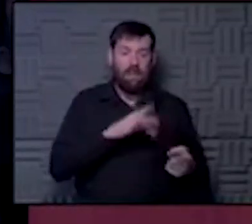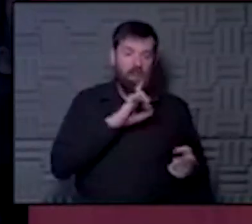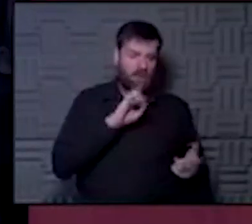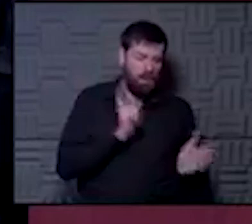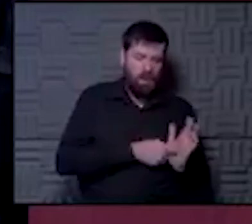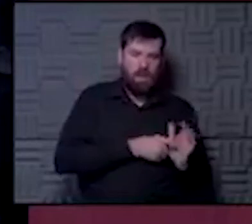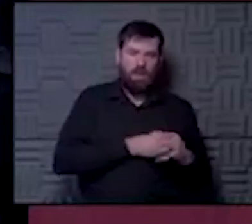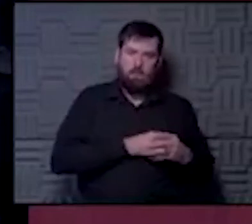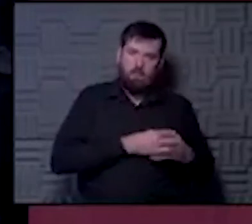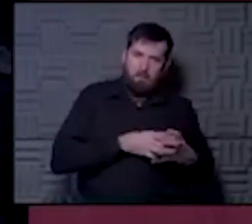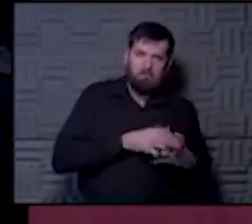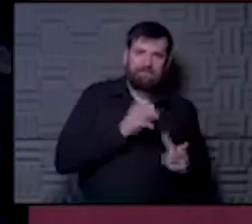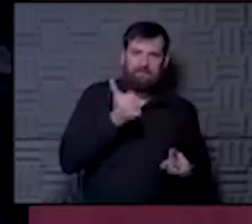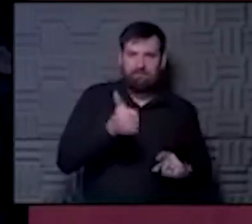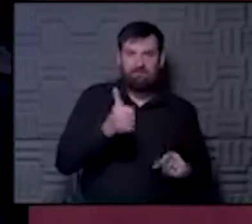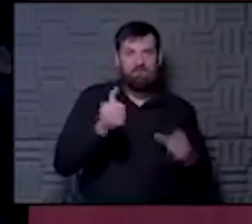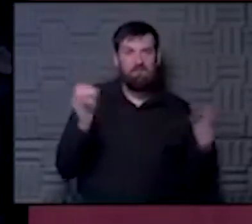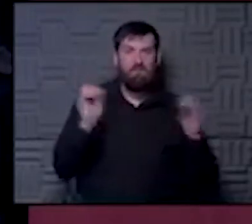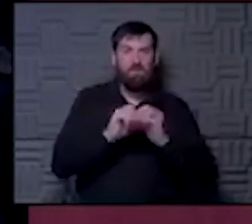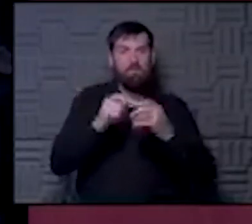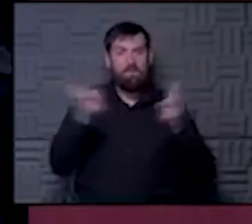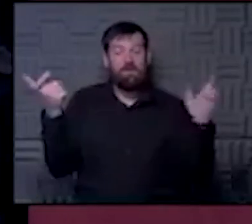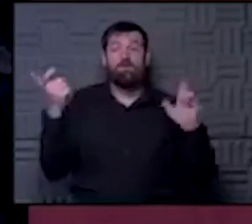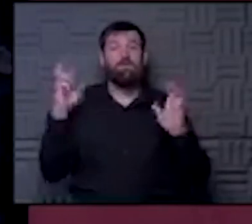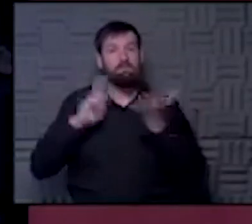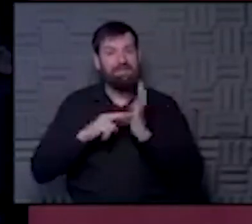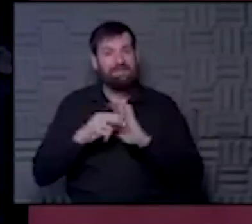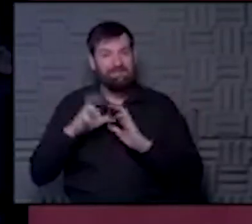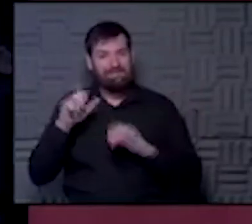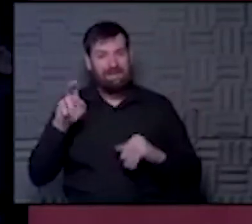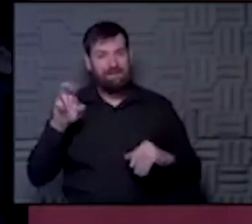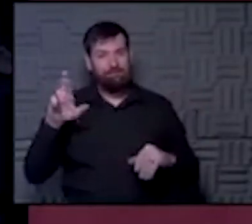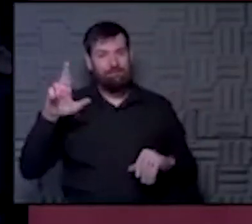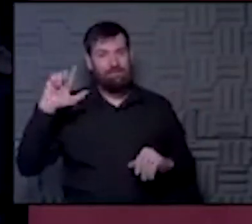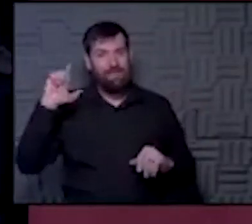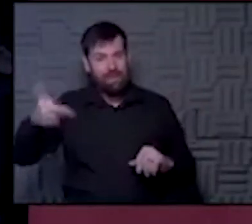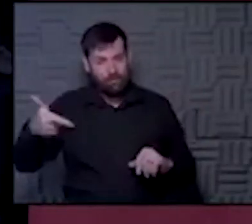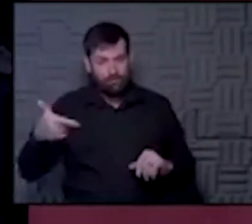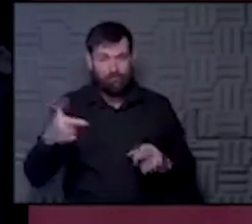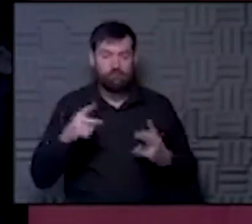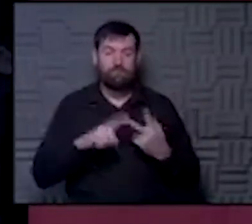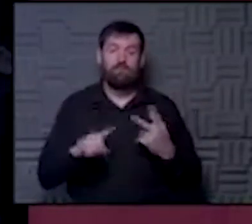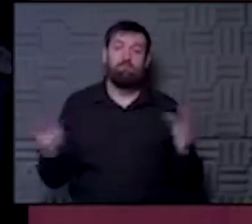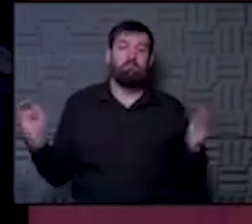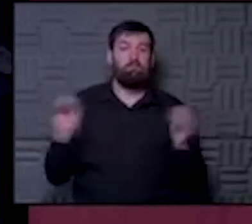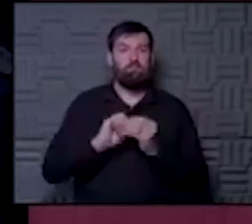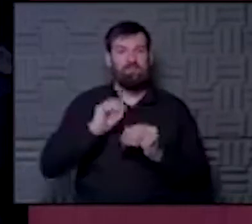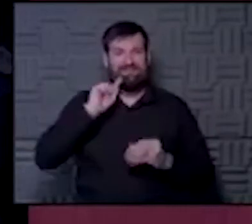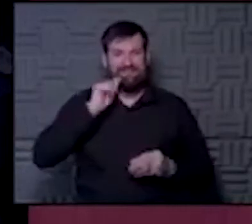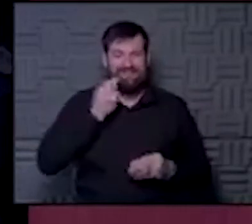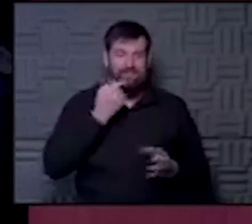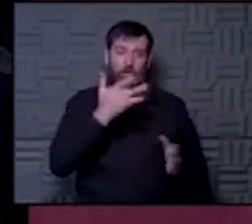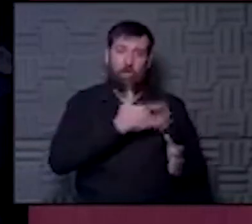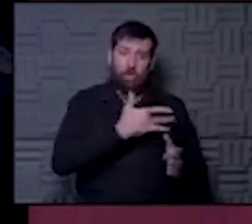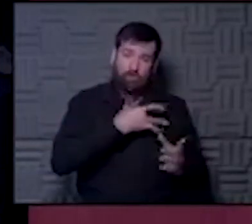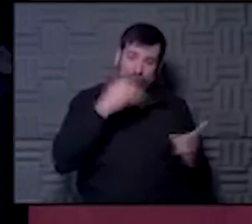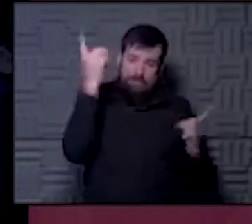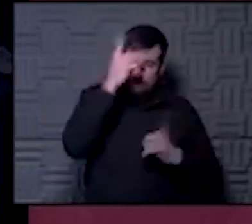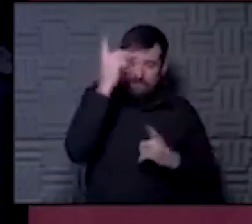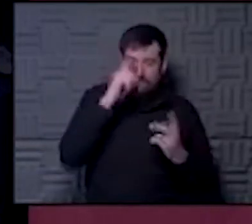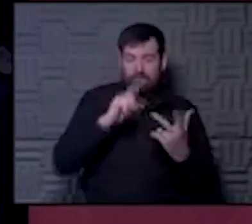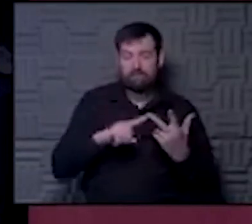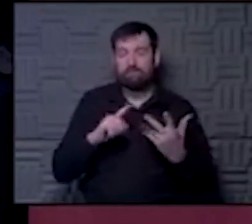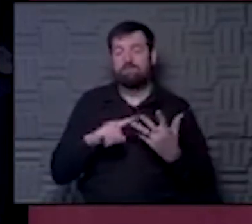lot bigger. So, gosh, we know that people are presenting with cancer later. We know that people are presenting with more advanced heart disease than they normally do,